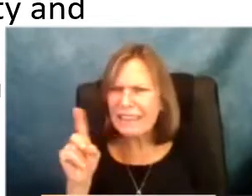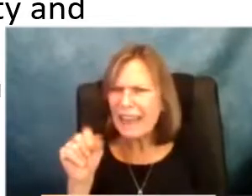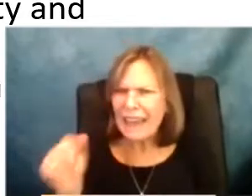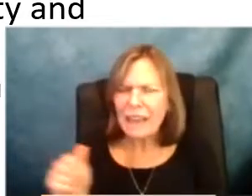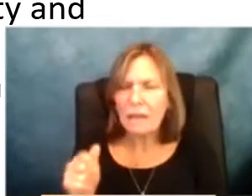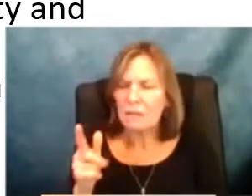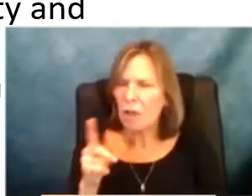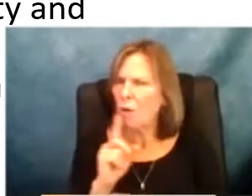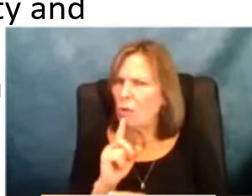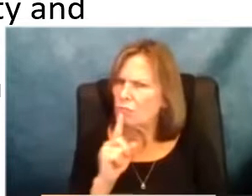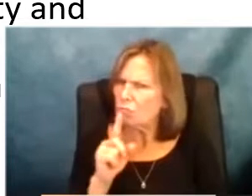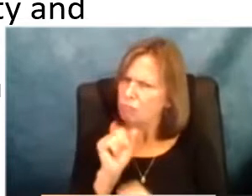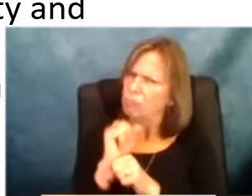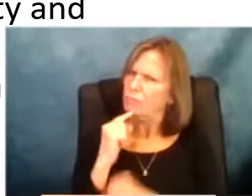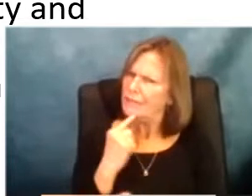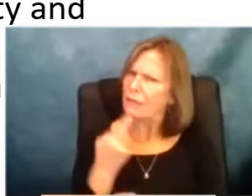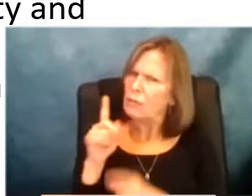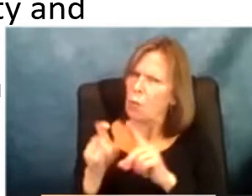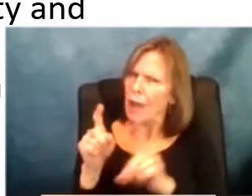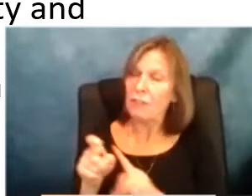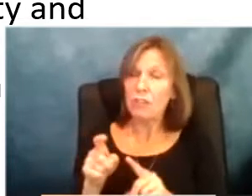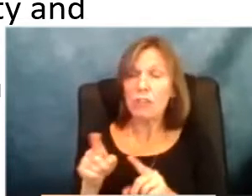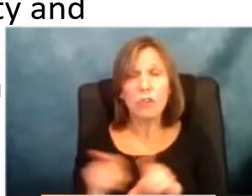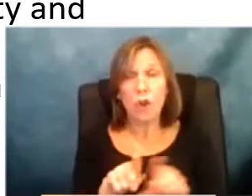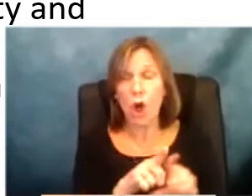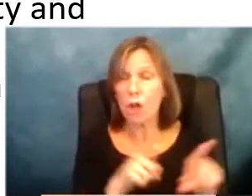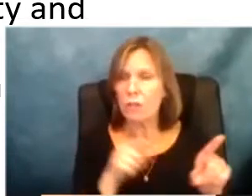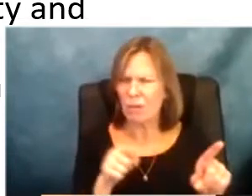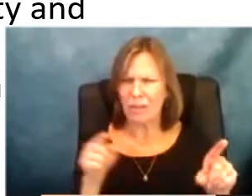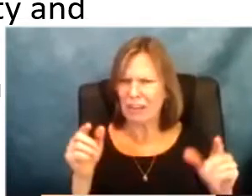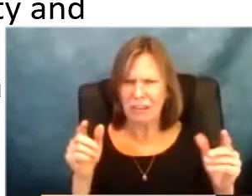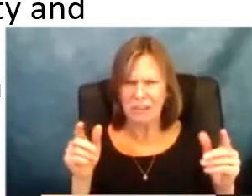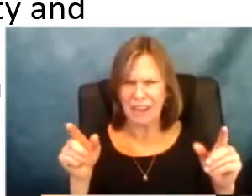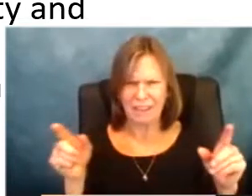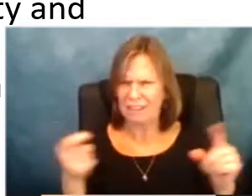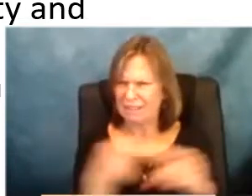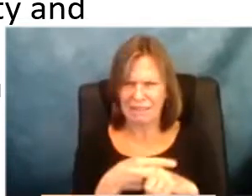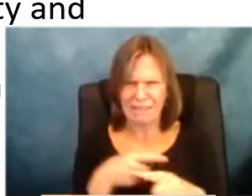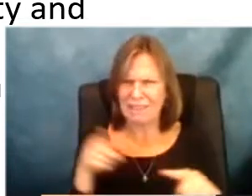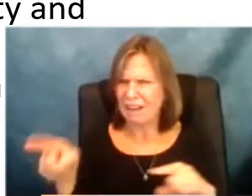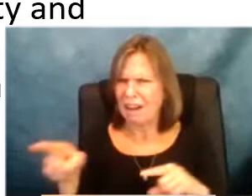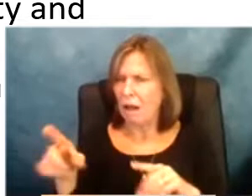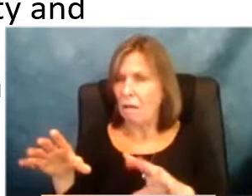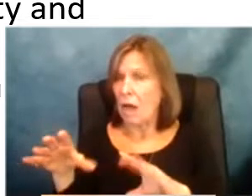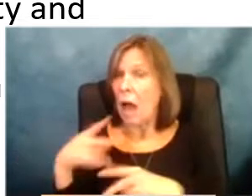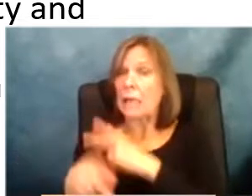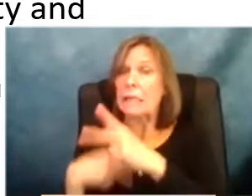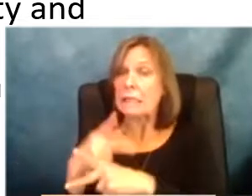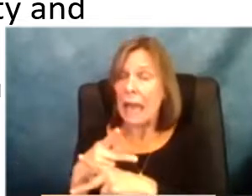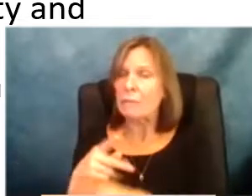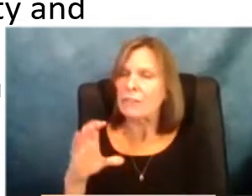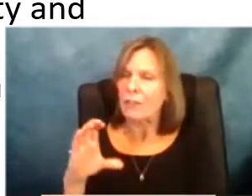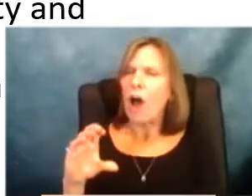some real questions. There's also a lot of inconsistency between the types of congregate settings that are